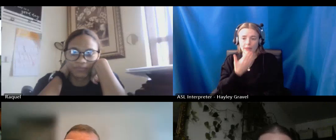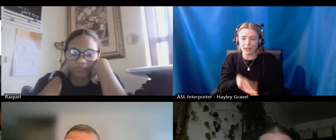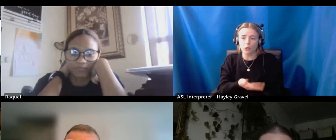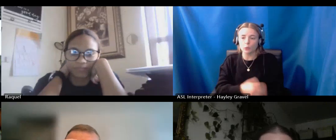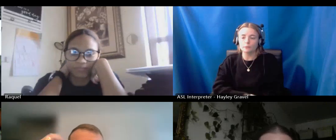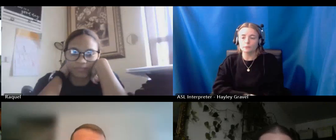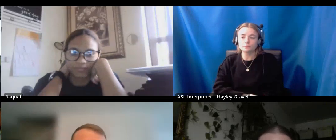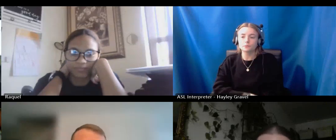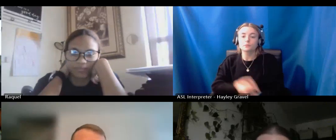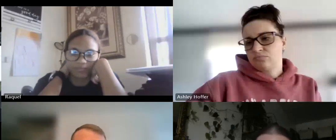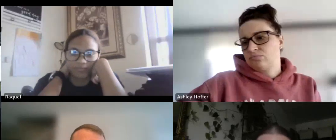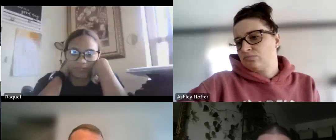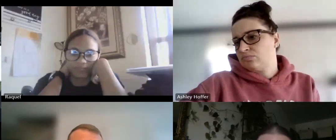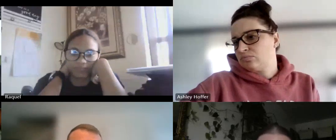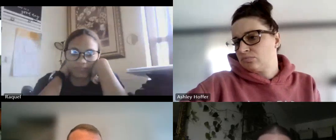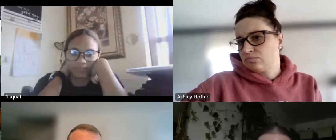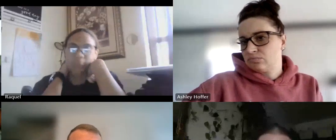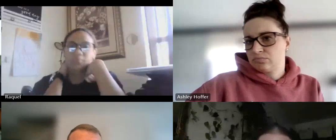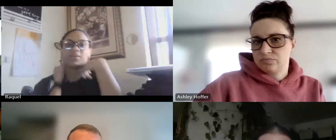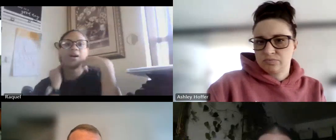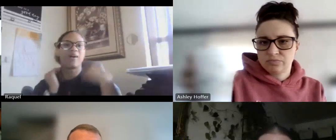welcome. Raquel.